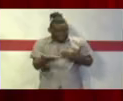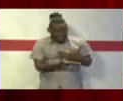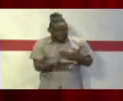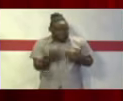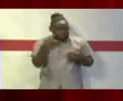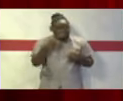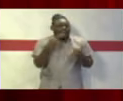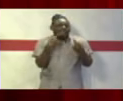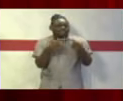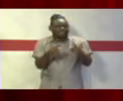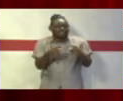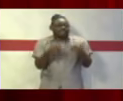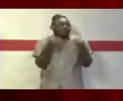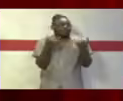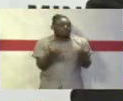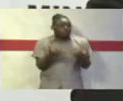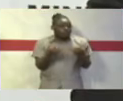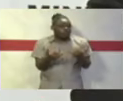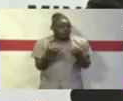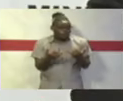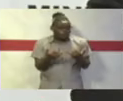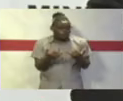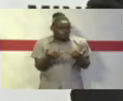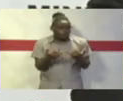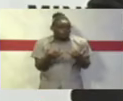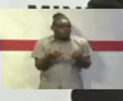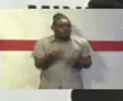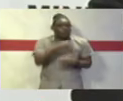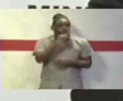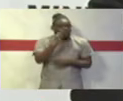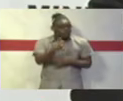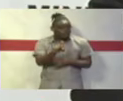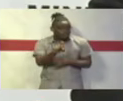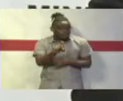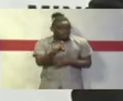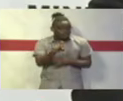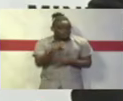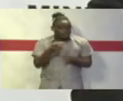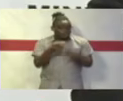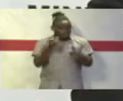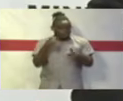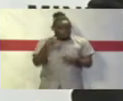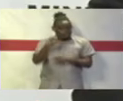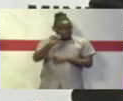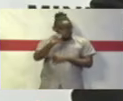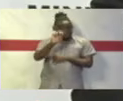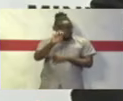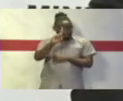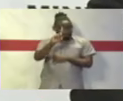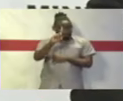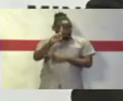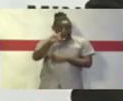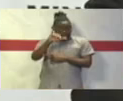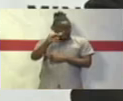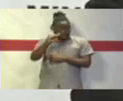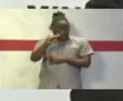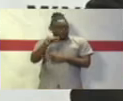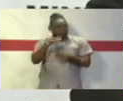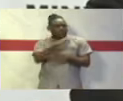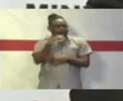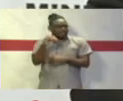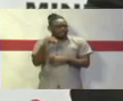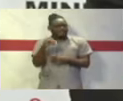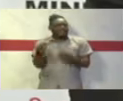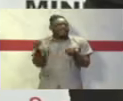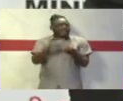invite you to address your COVID-19 questions to us and look out for the You Speak team in